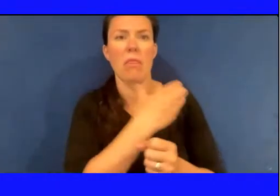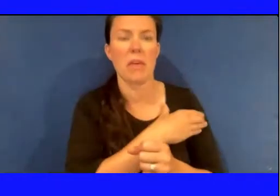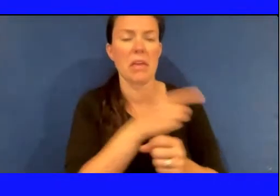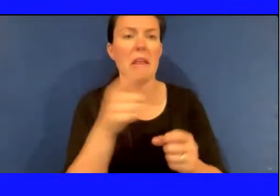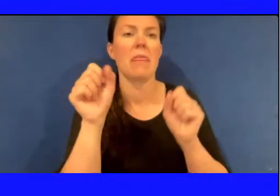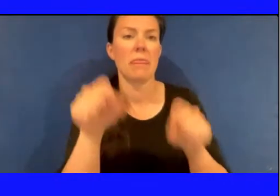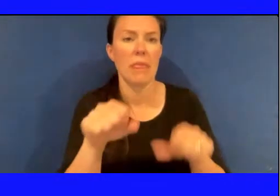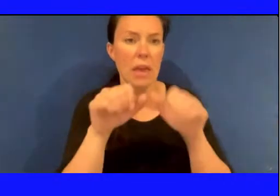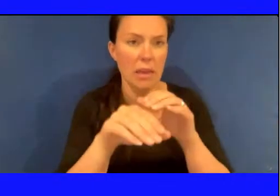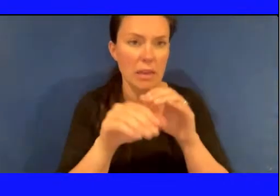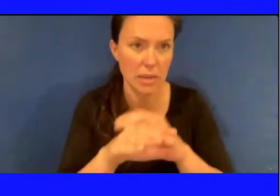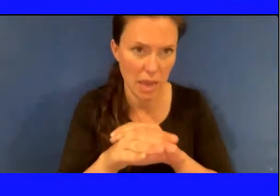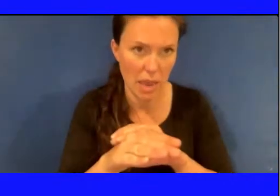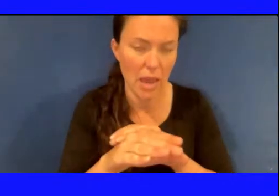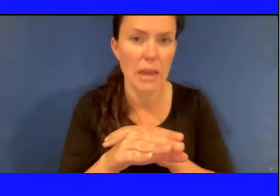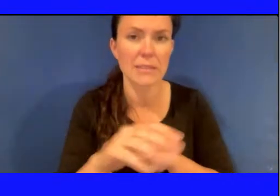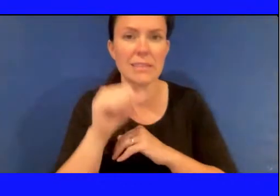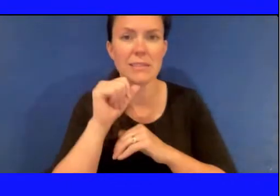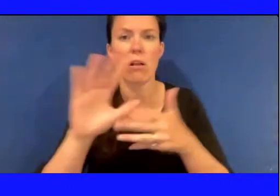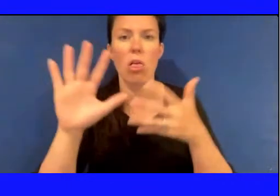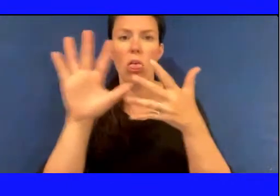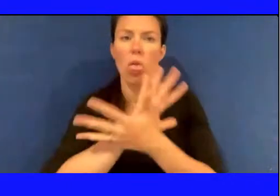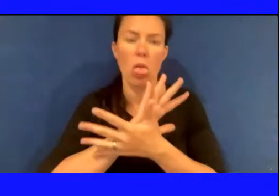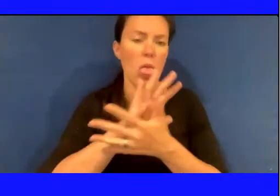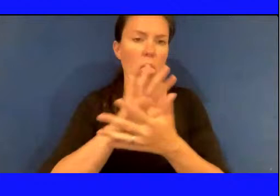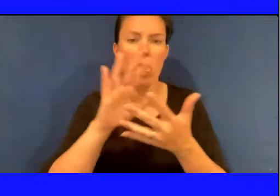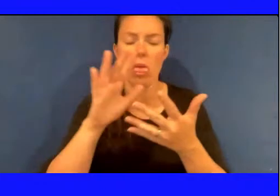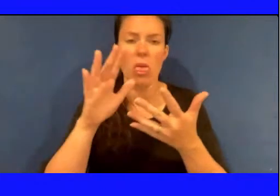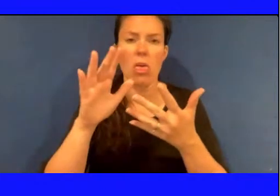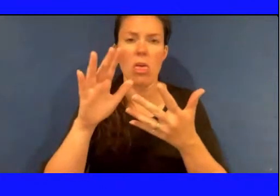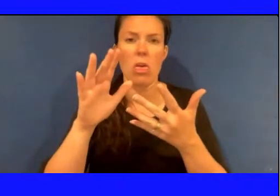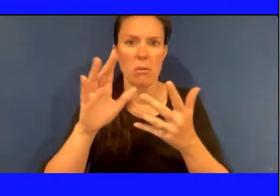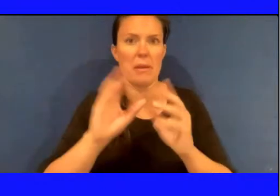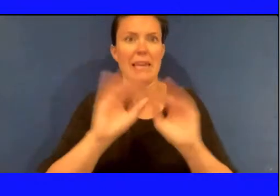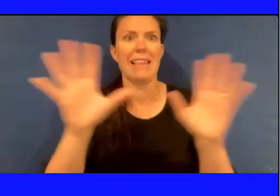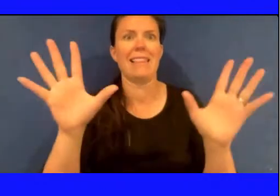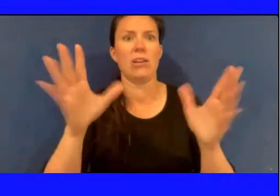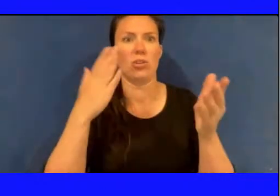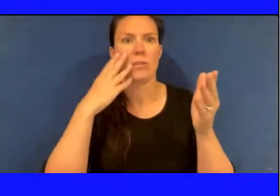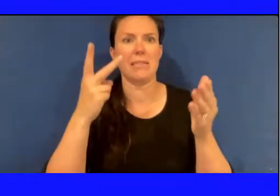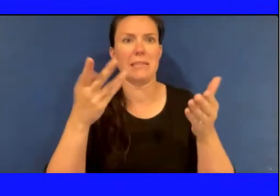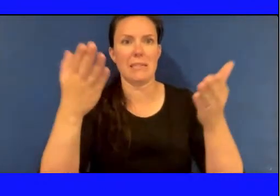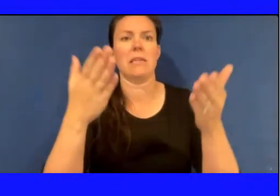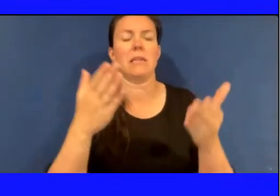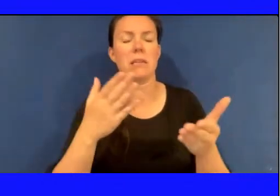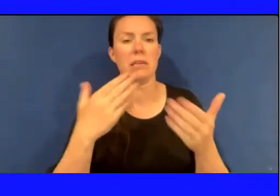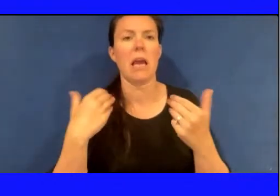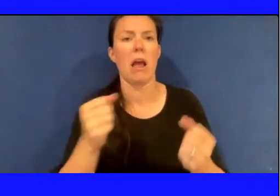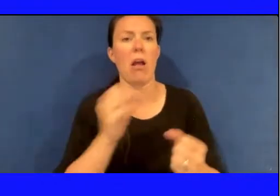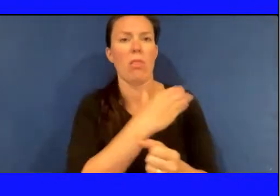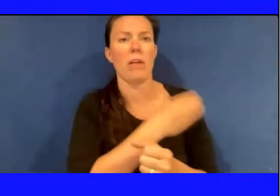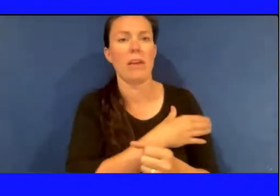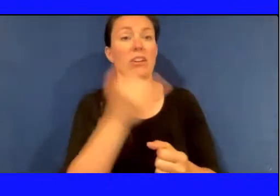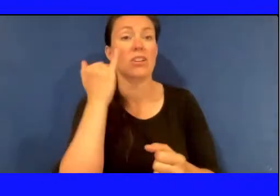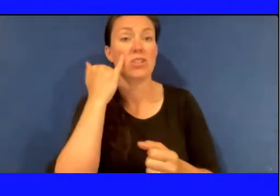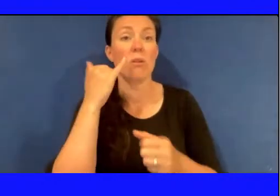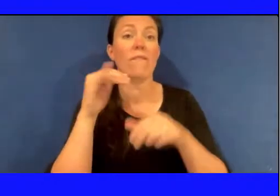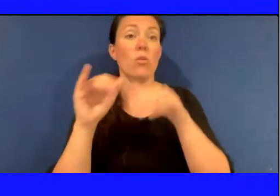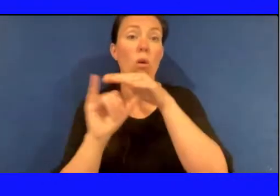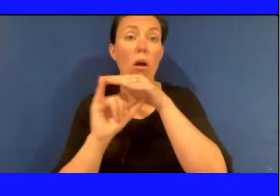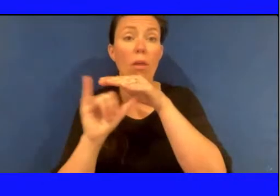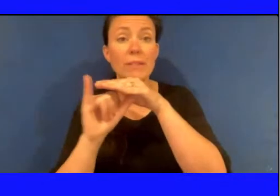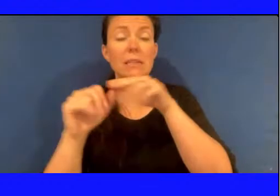not obscured in a residential building. And we're going to work with H&H to create signage so that when you're passing on the subway,